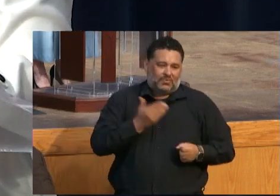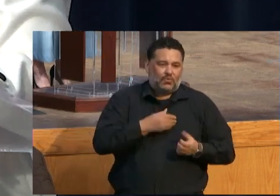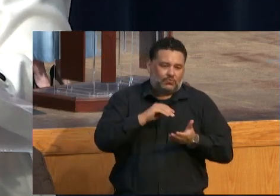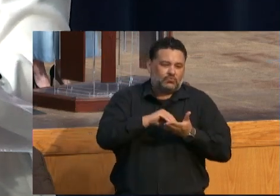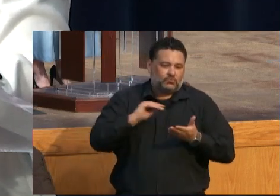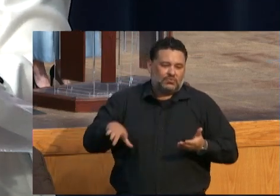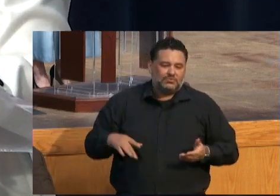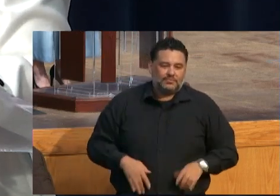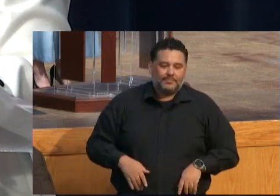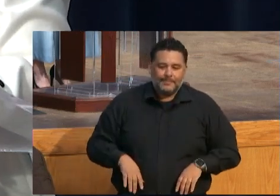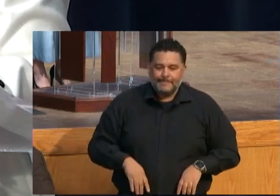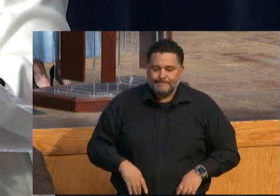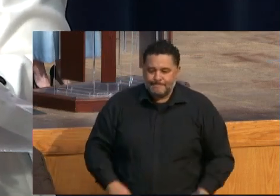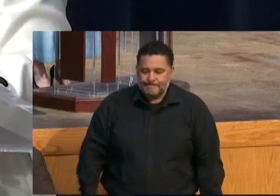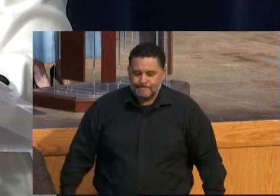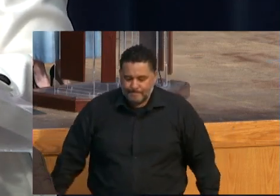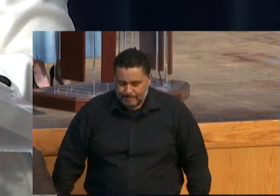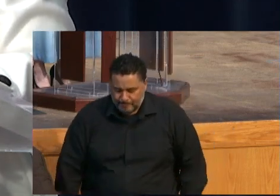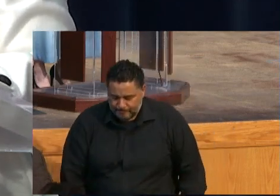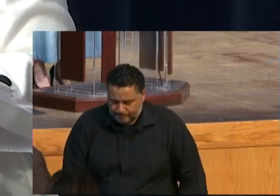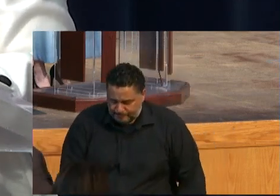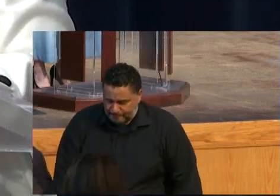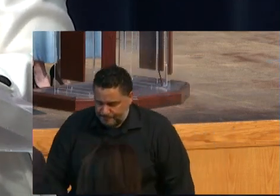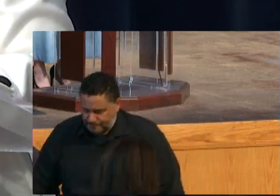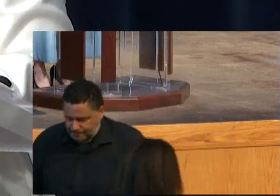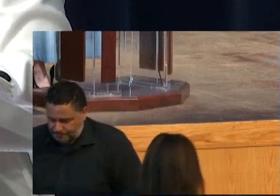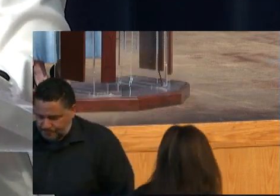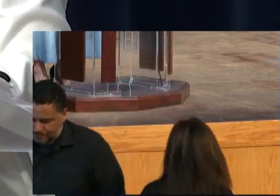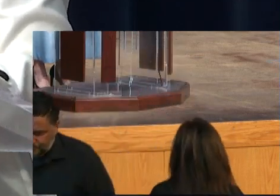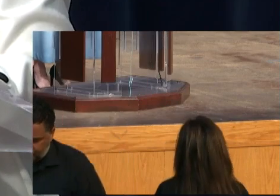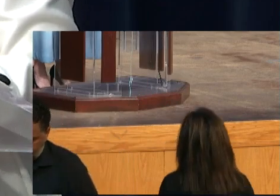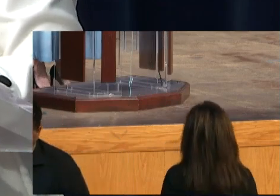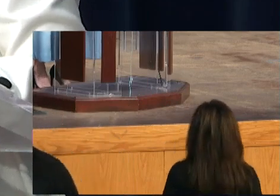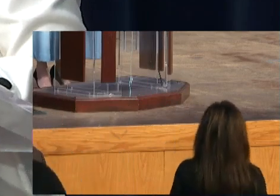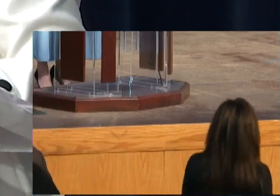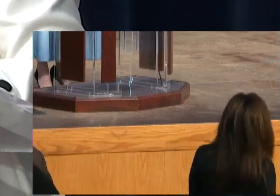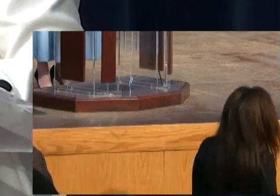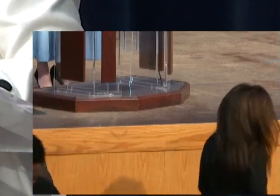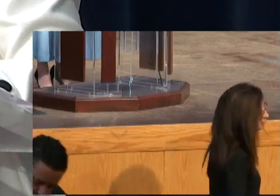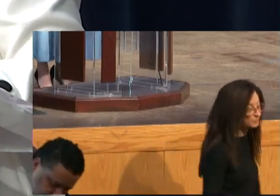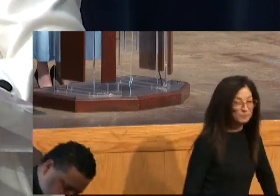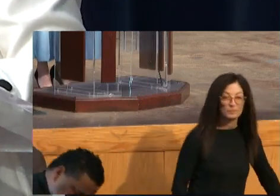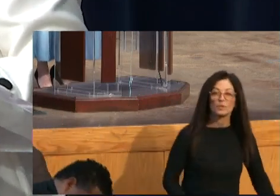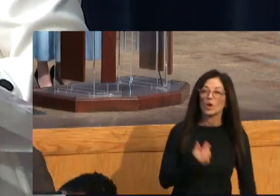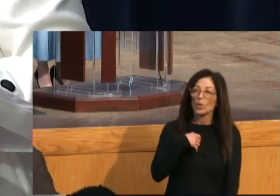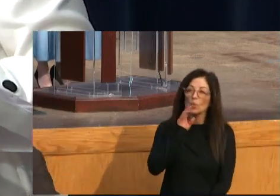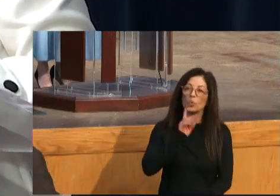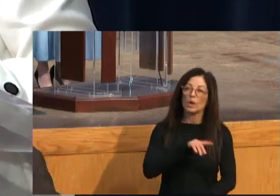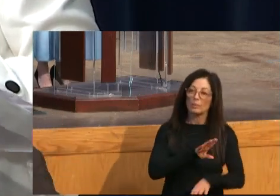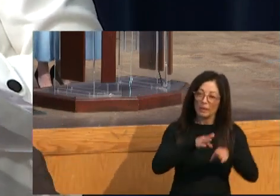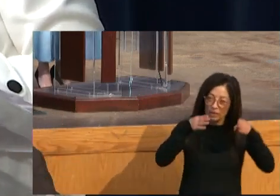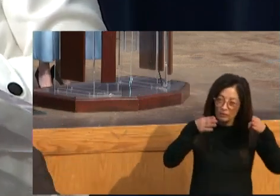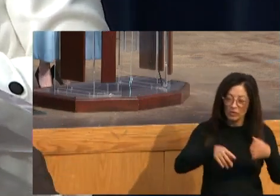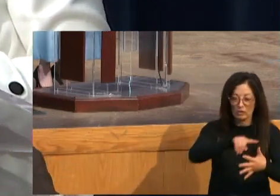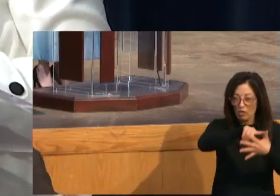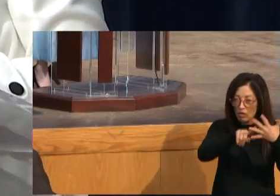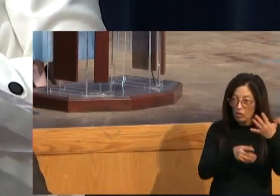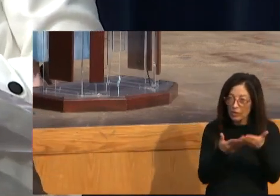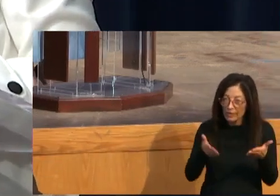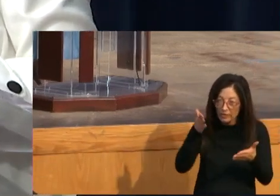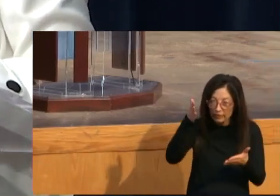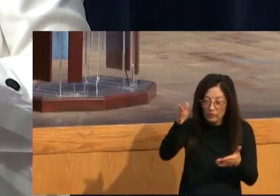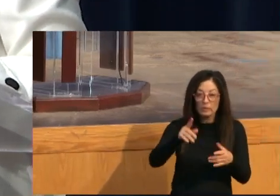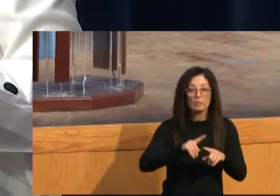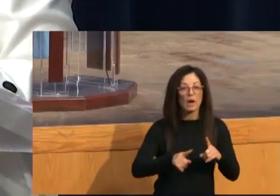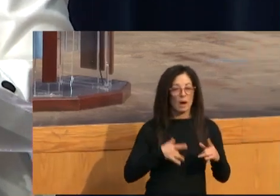we'll be looking at all of those things in the coming year, and I'm excited about that. But I think that that future is